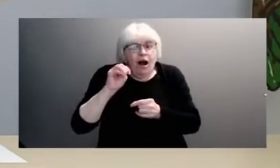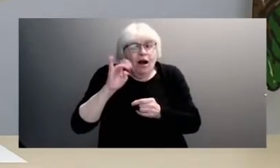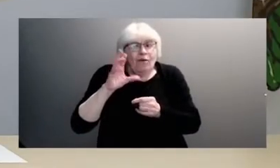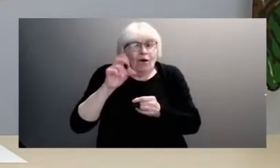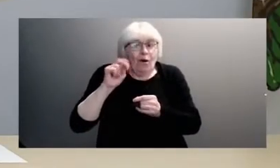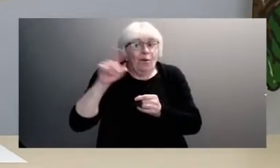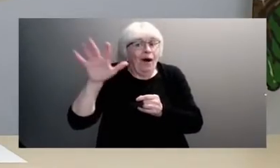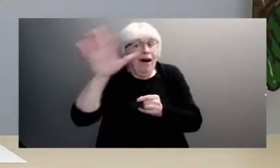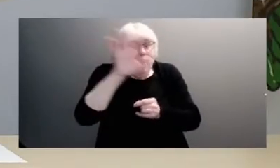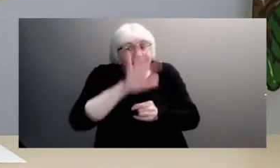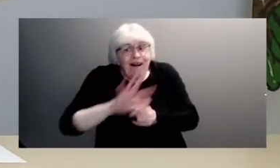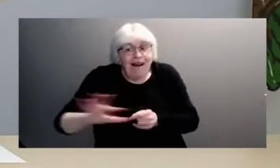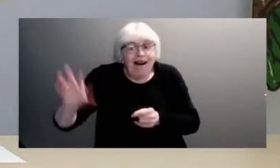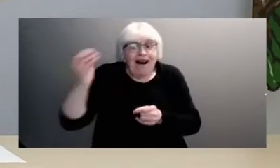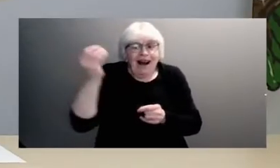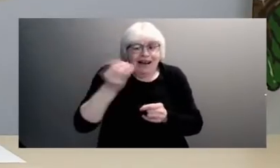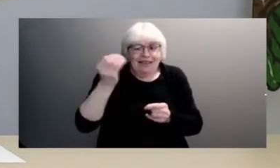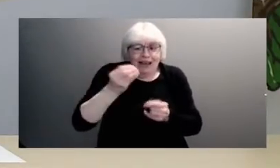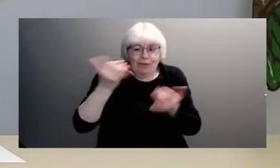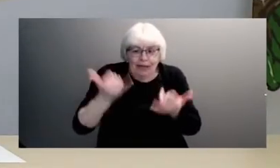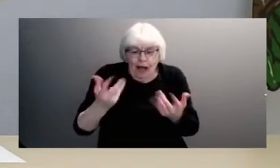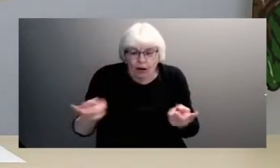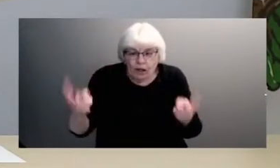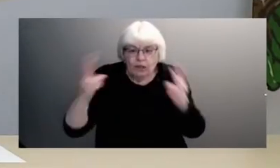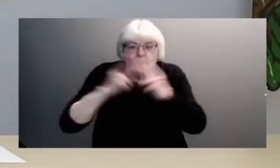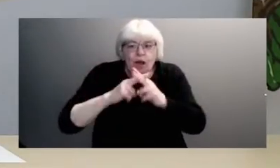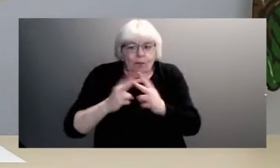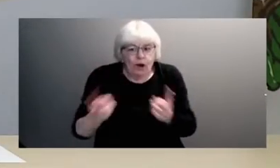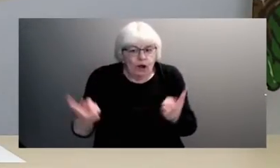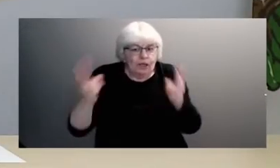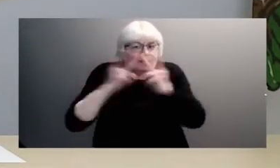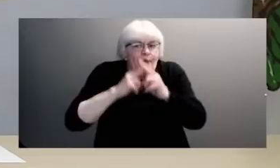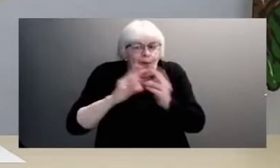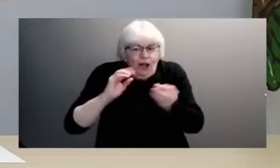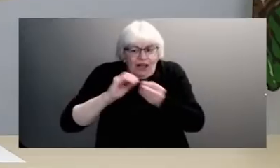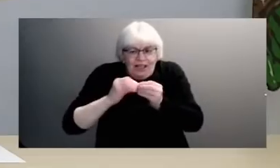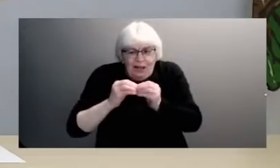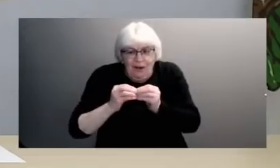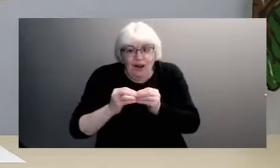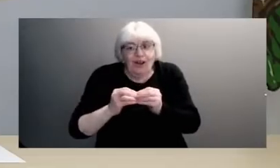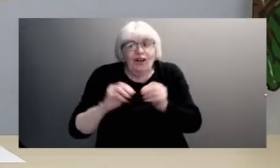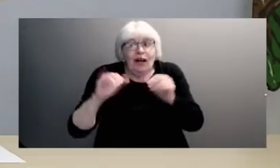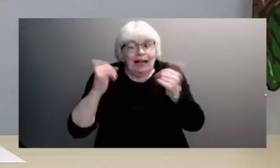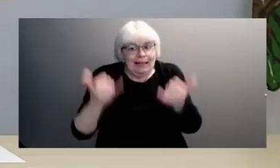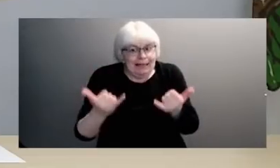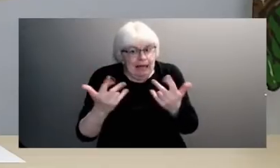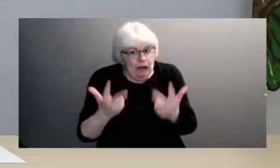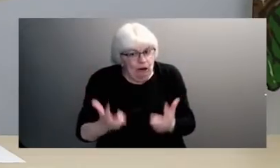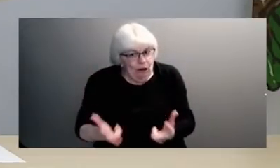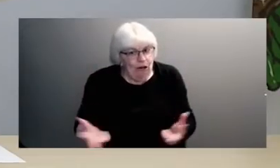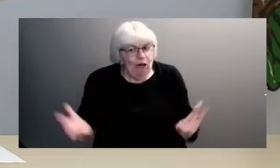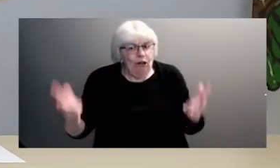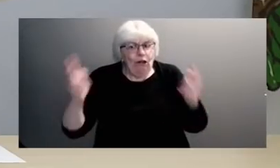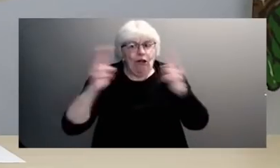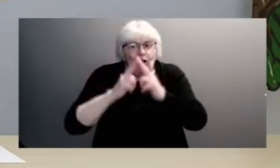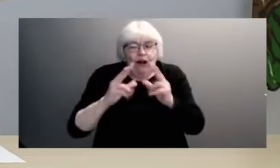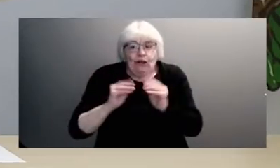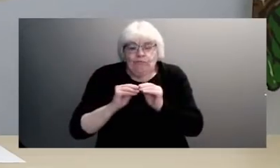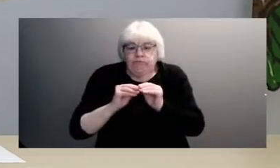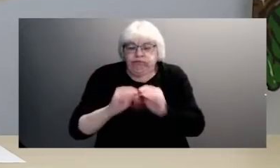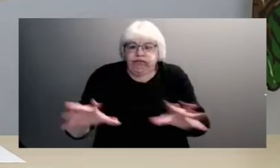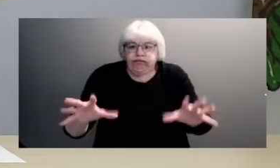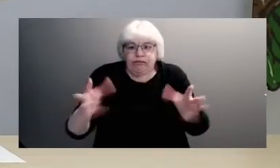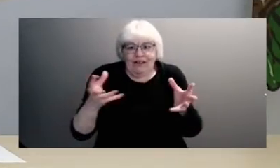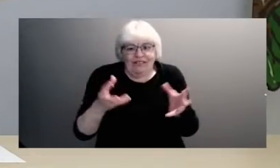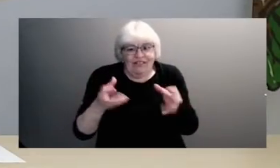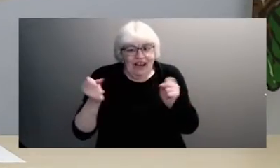more transmissible, and it spreads especially quickly within households. In terms of severity, it